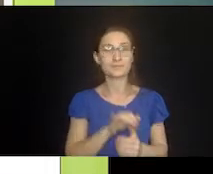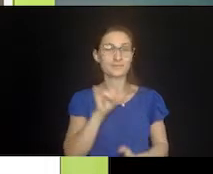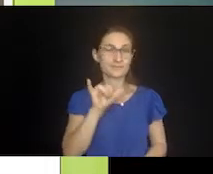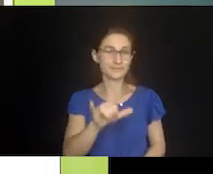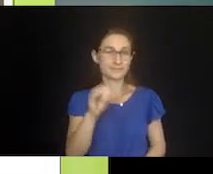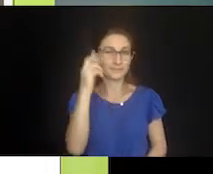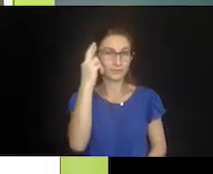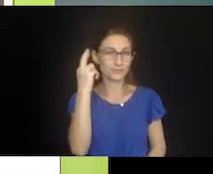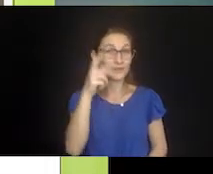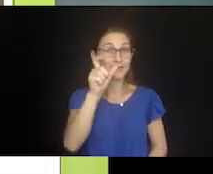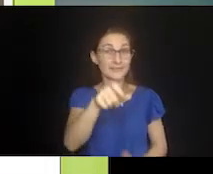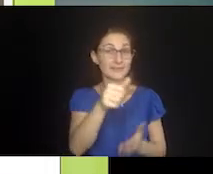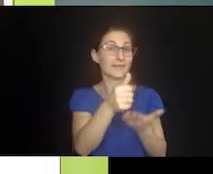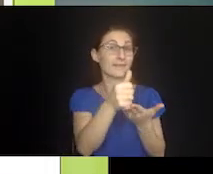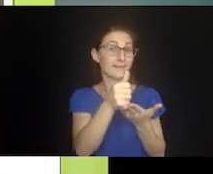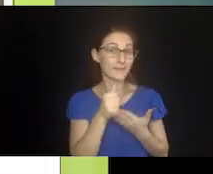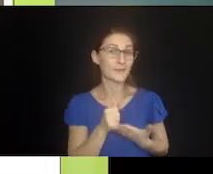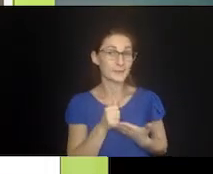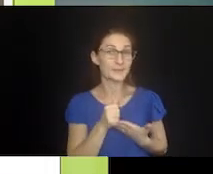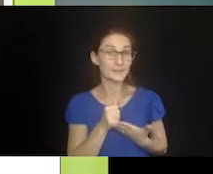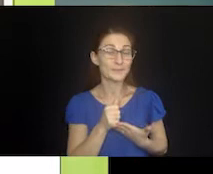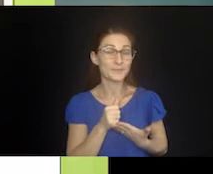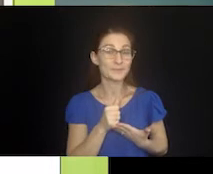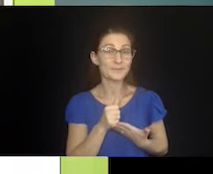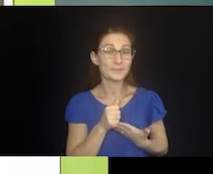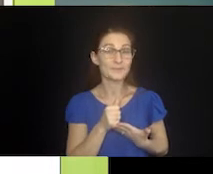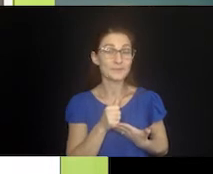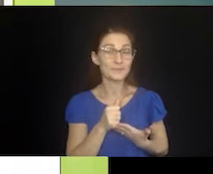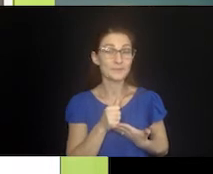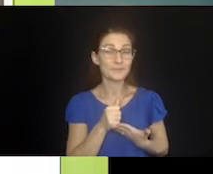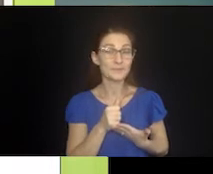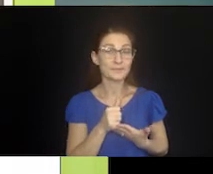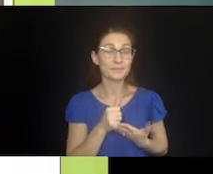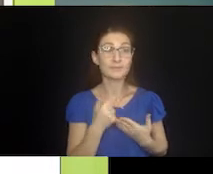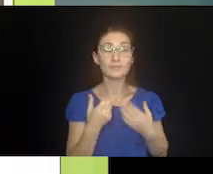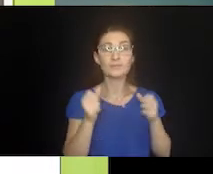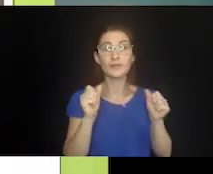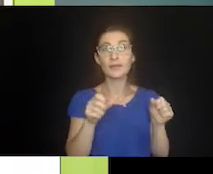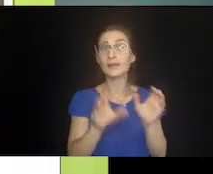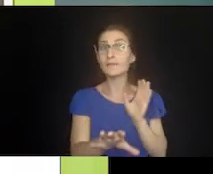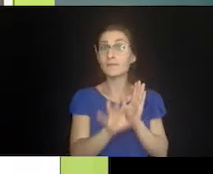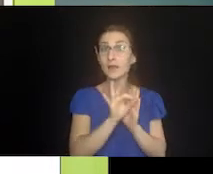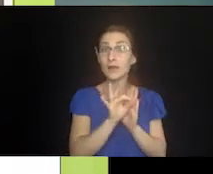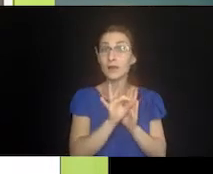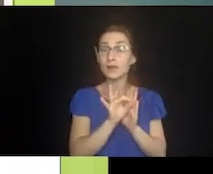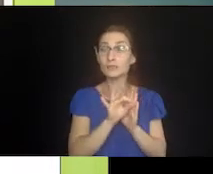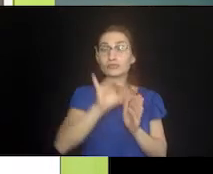So that's why I need, some help in finding